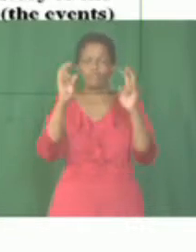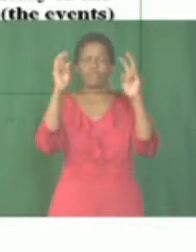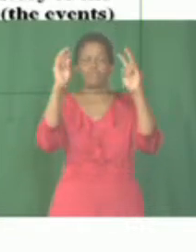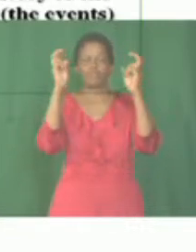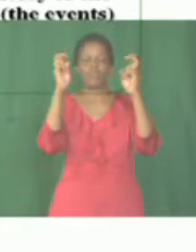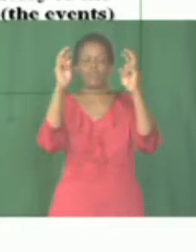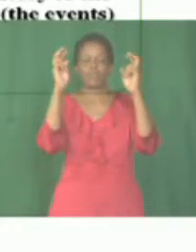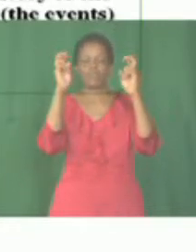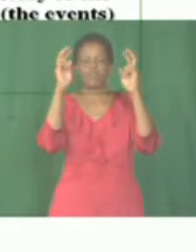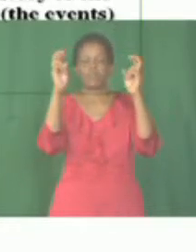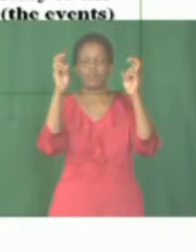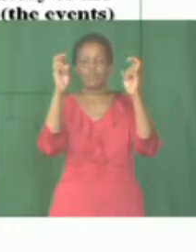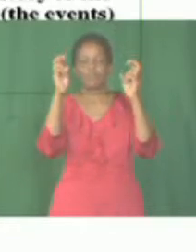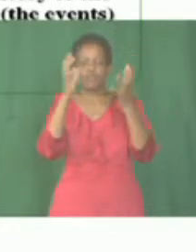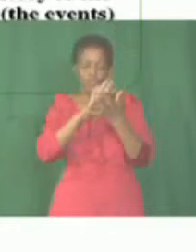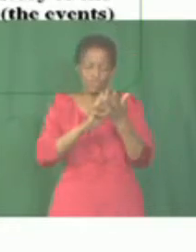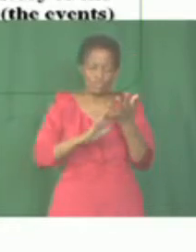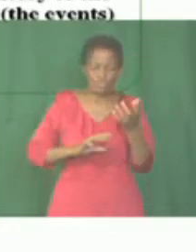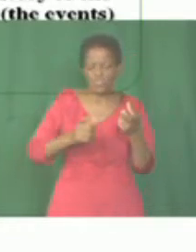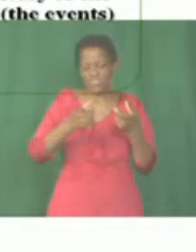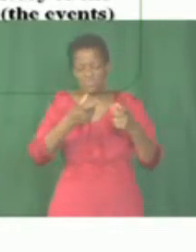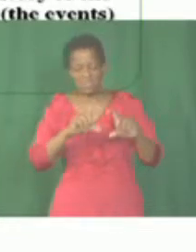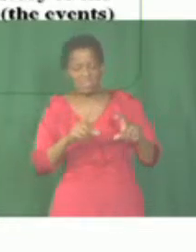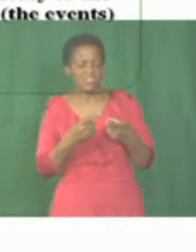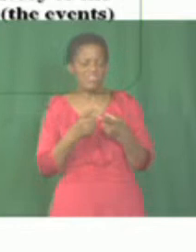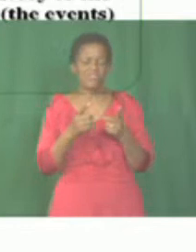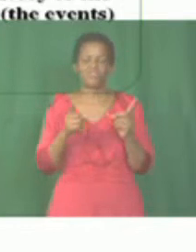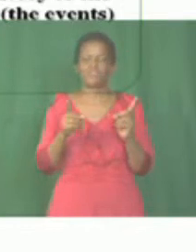story, the text or the passage you are reading. For